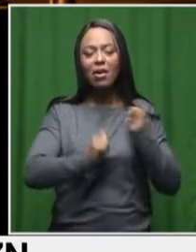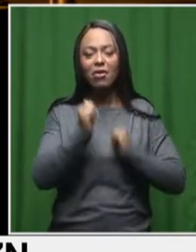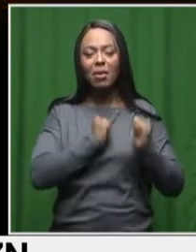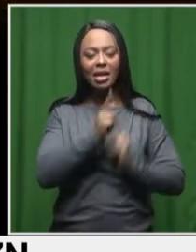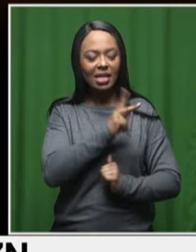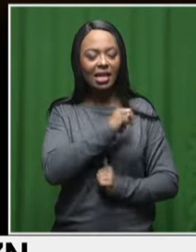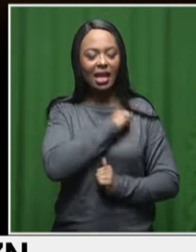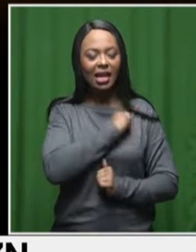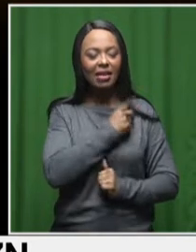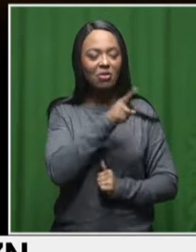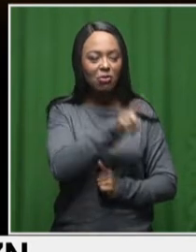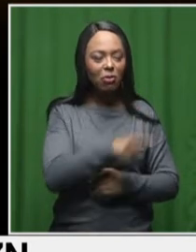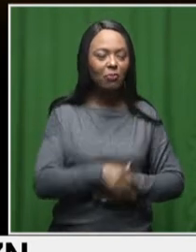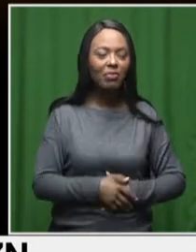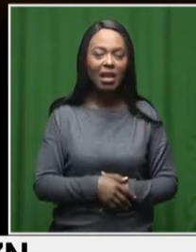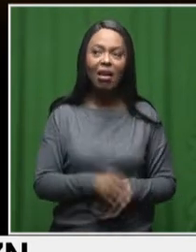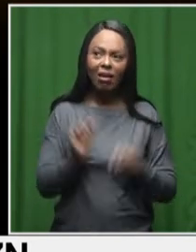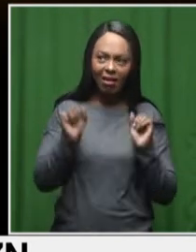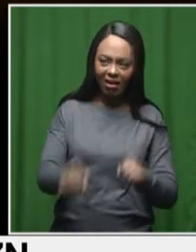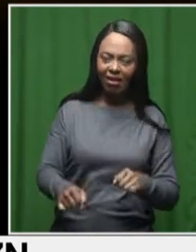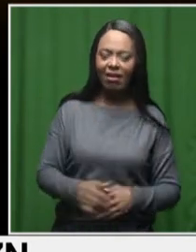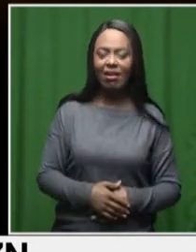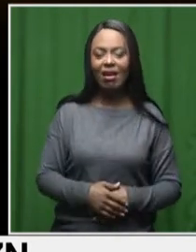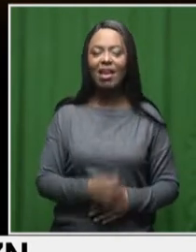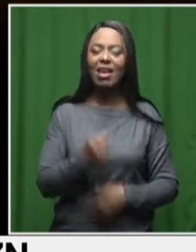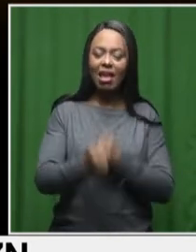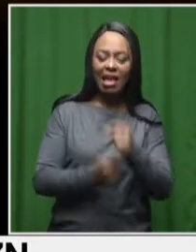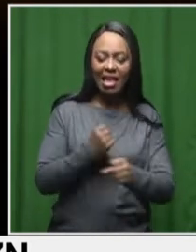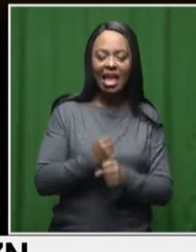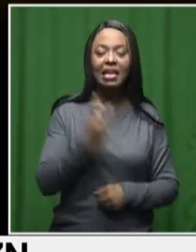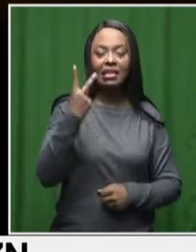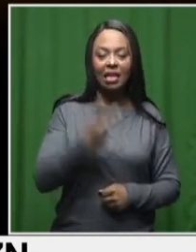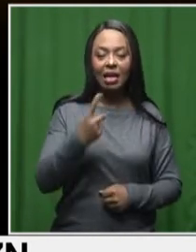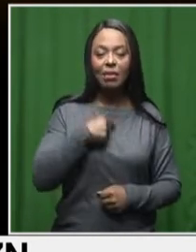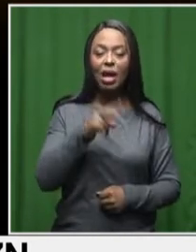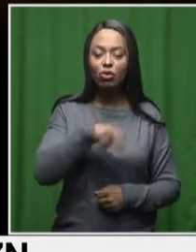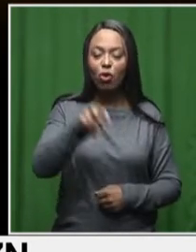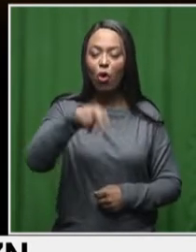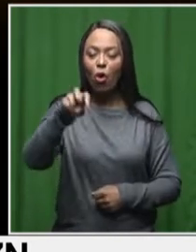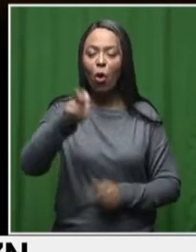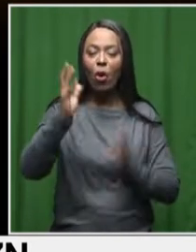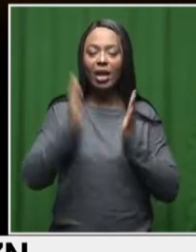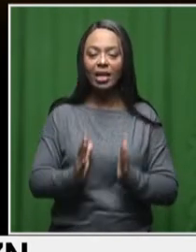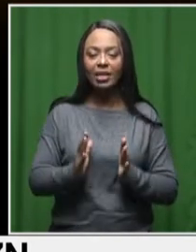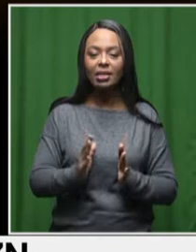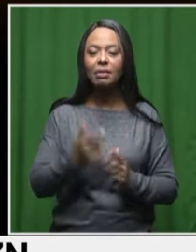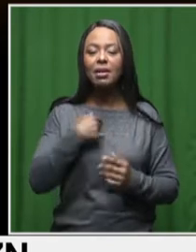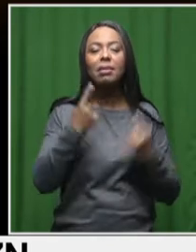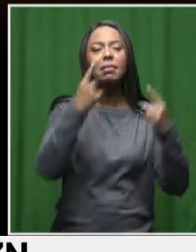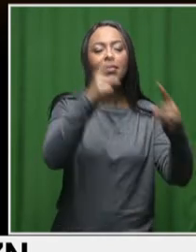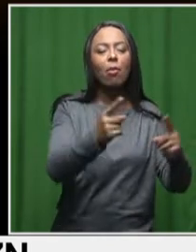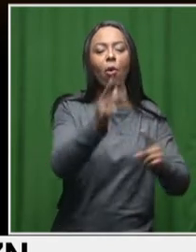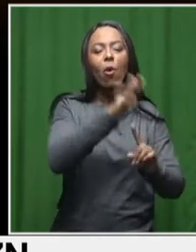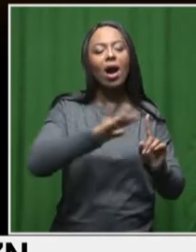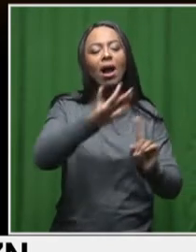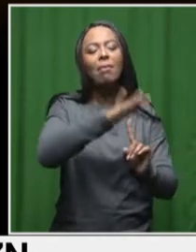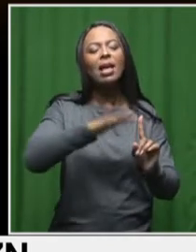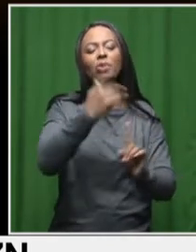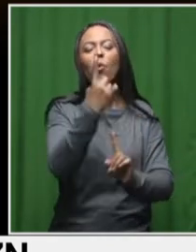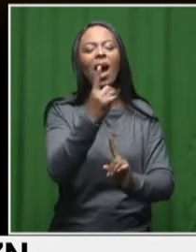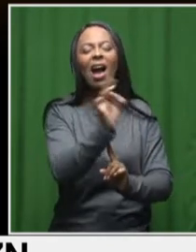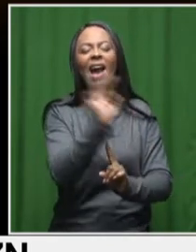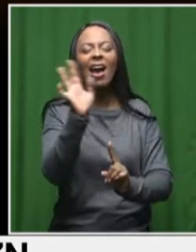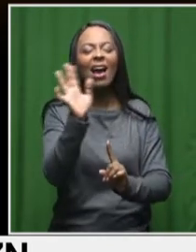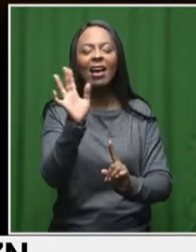for me, I think every second year, as a tourist, I have to go to one of the destinations in KZN.